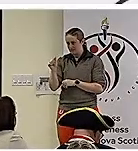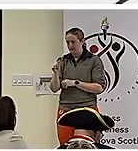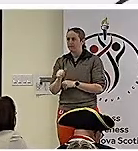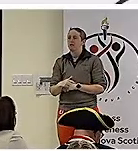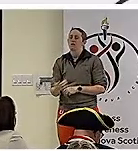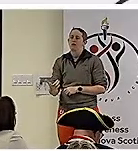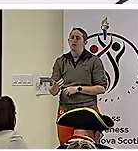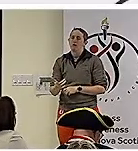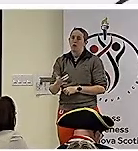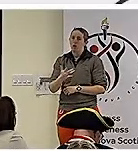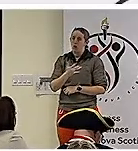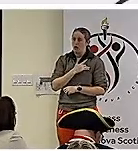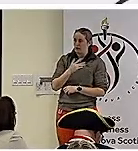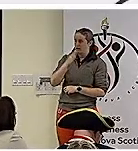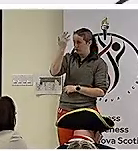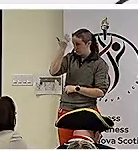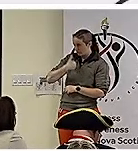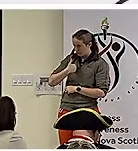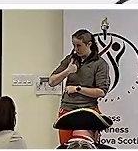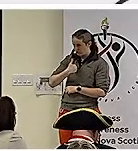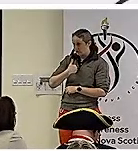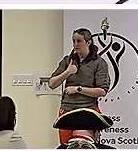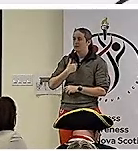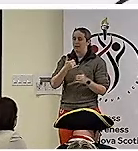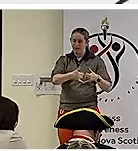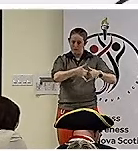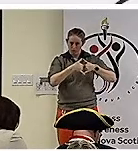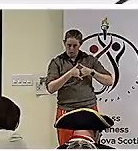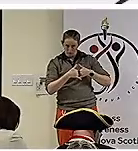won a provincial award, and MAD Canada.